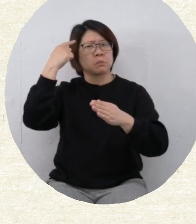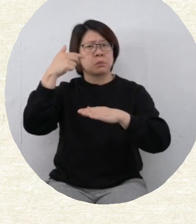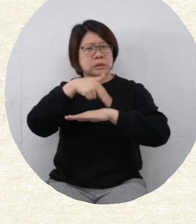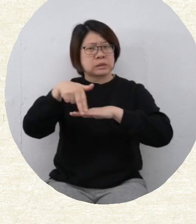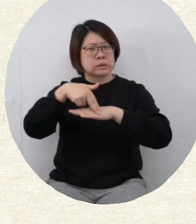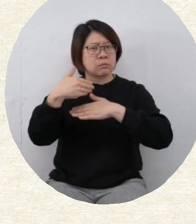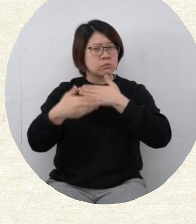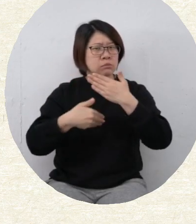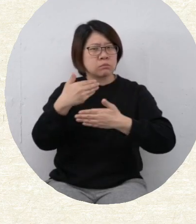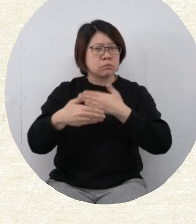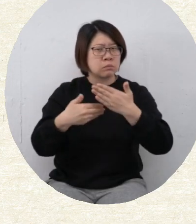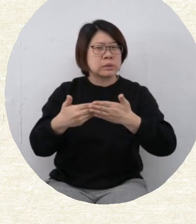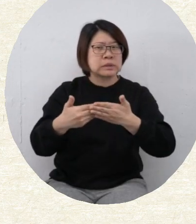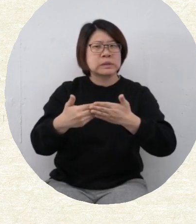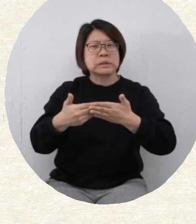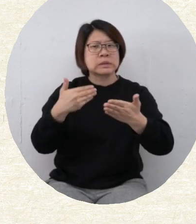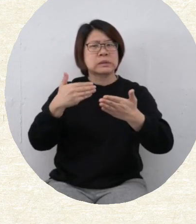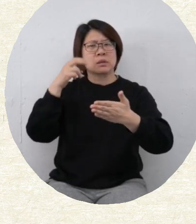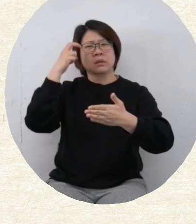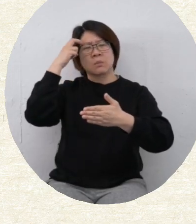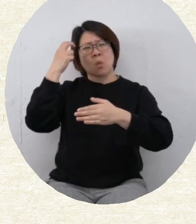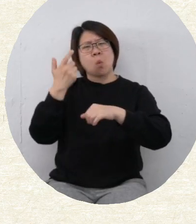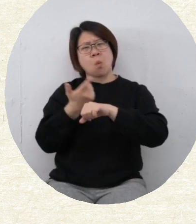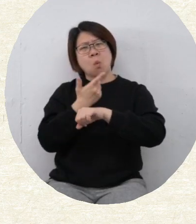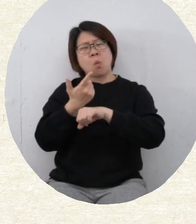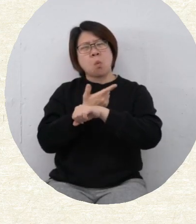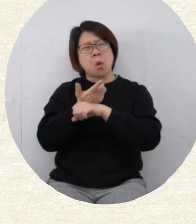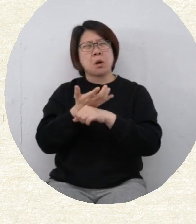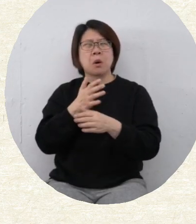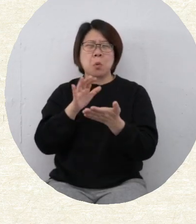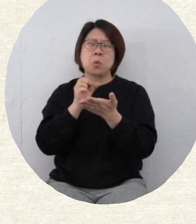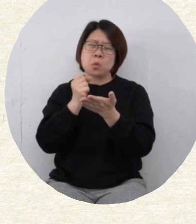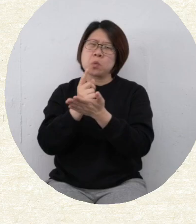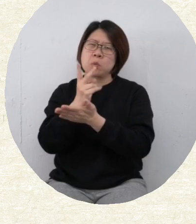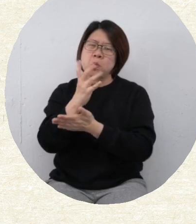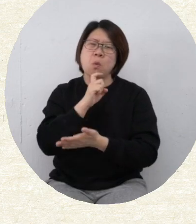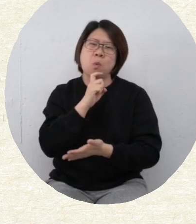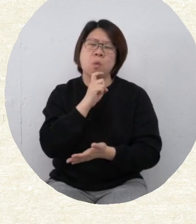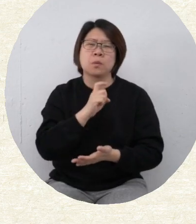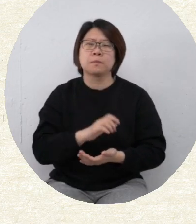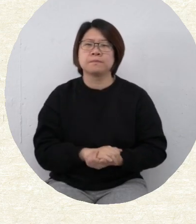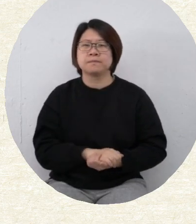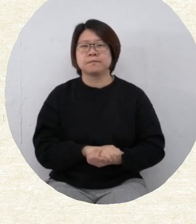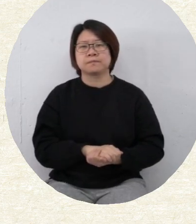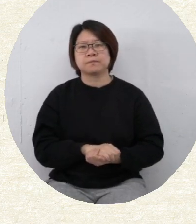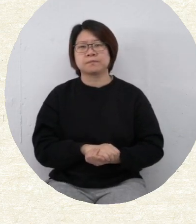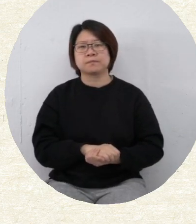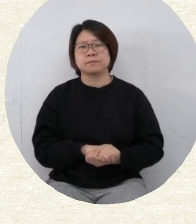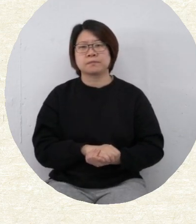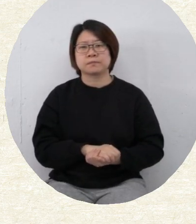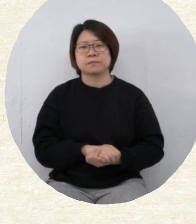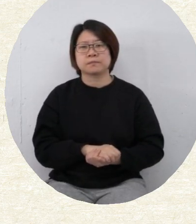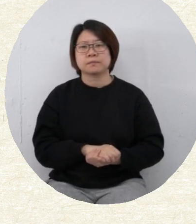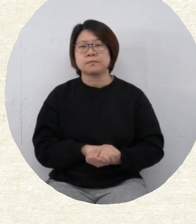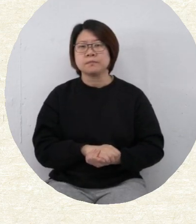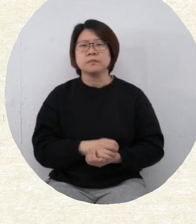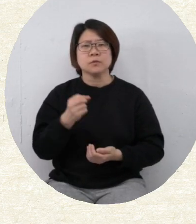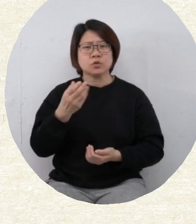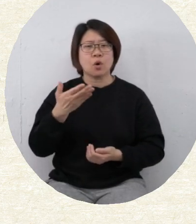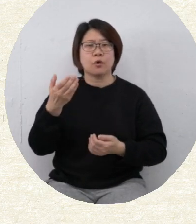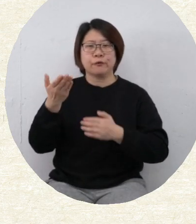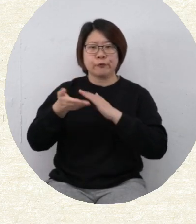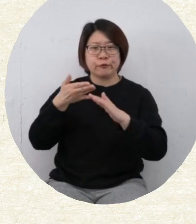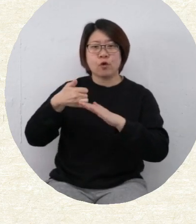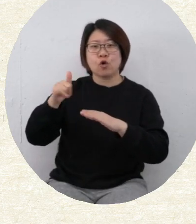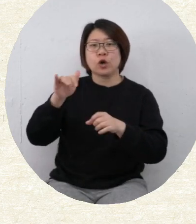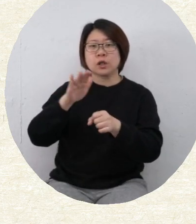of flowers. So I was just making some copies and doing some studies and sketching, just thinking about what